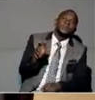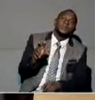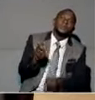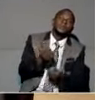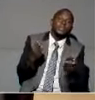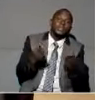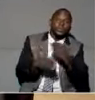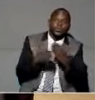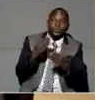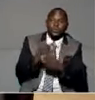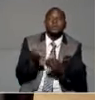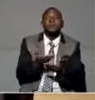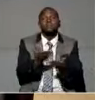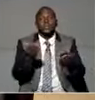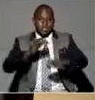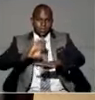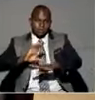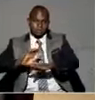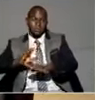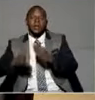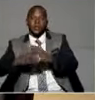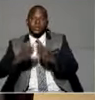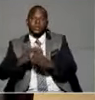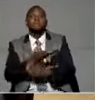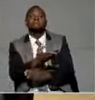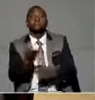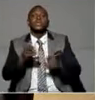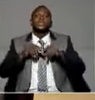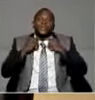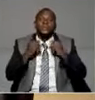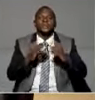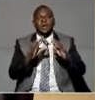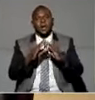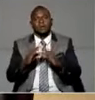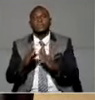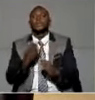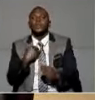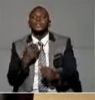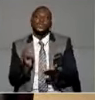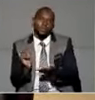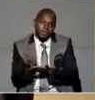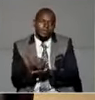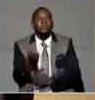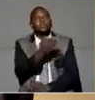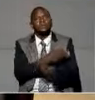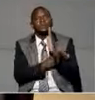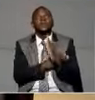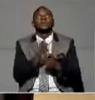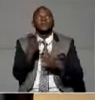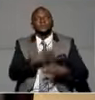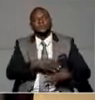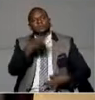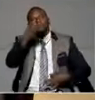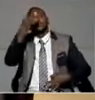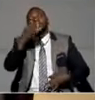of construction going on, church buildings, yes, clergy houses. We want to invest for God and for his own glory as